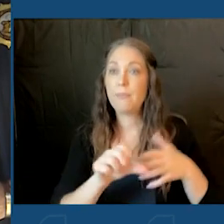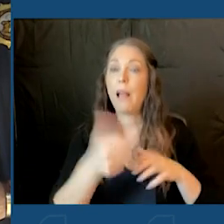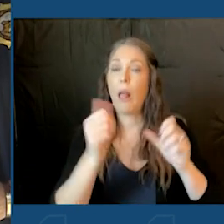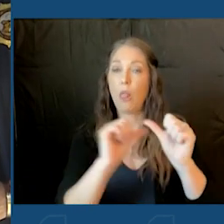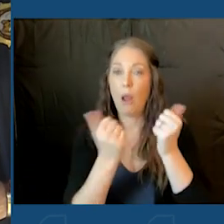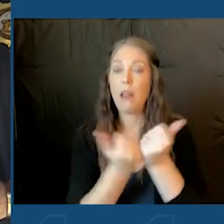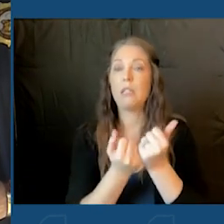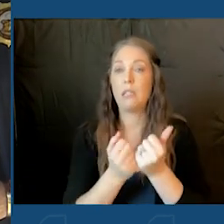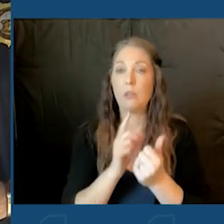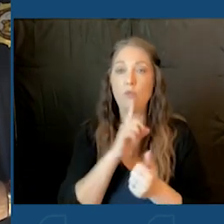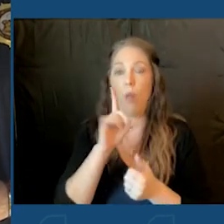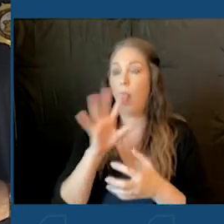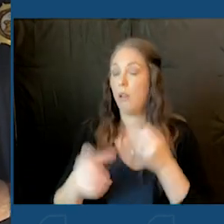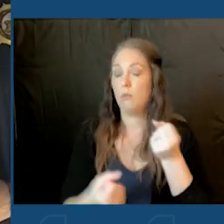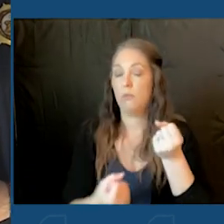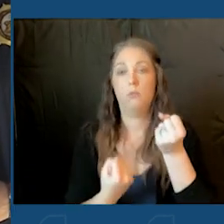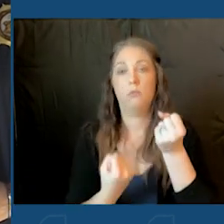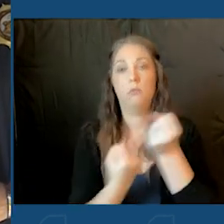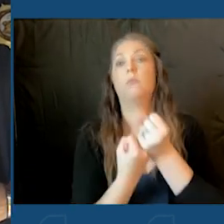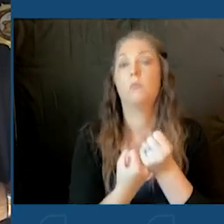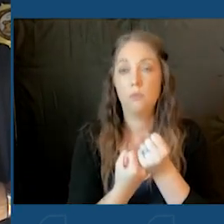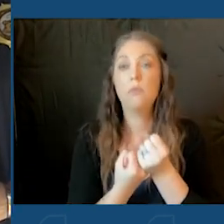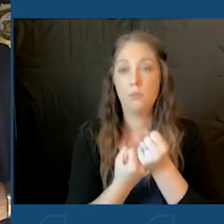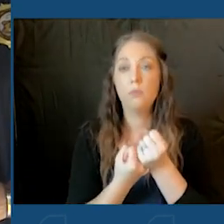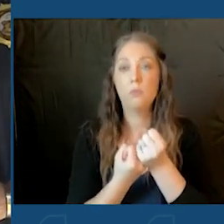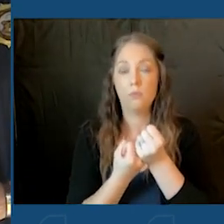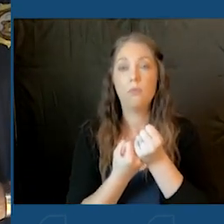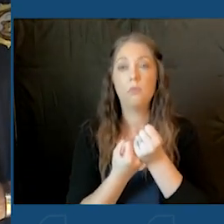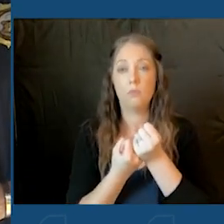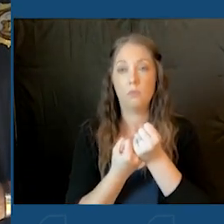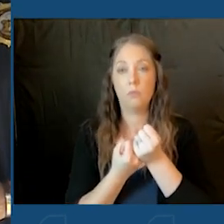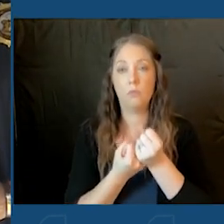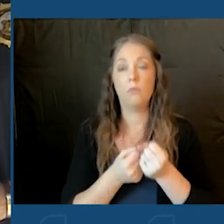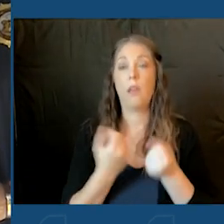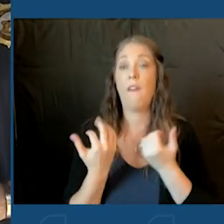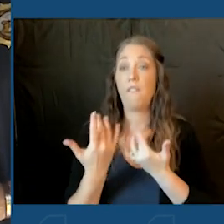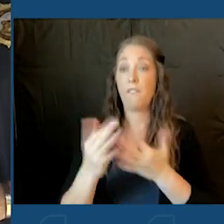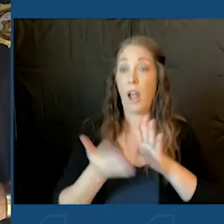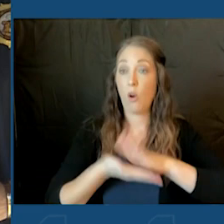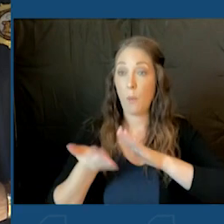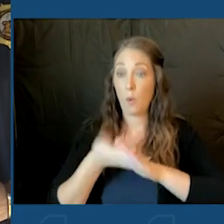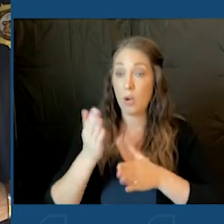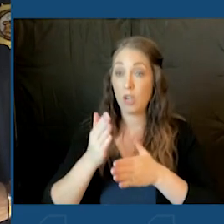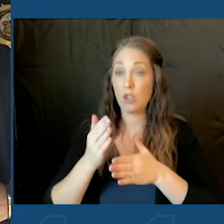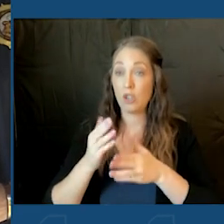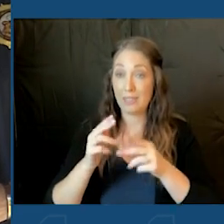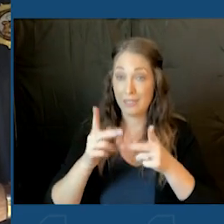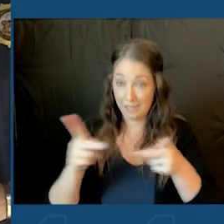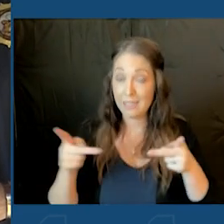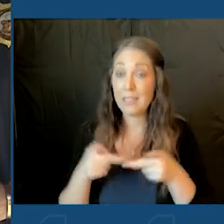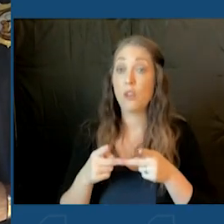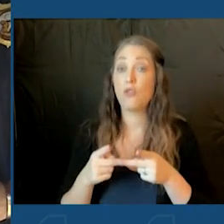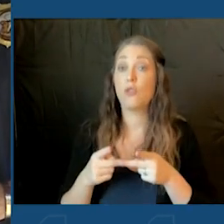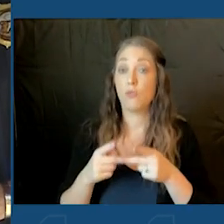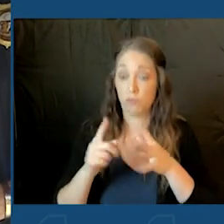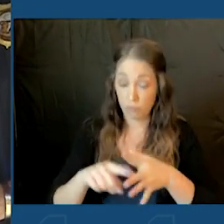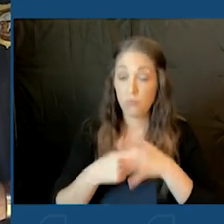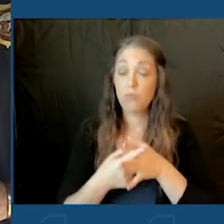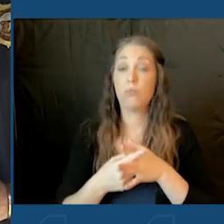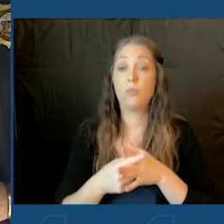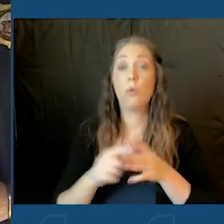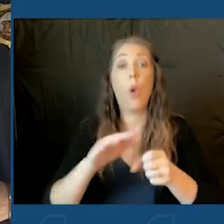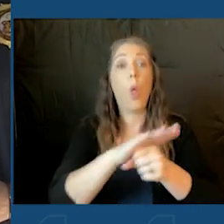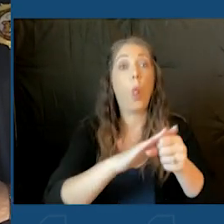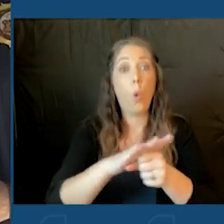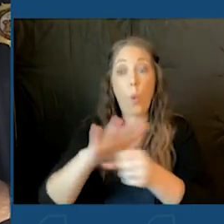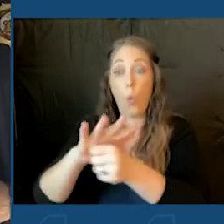stepped up. And we've activated the Fire Operations Center. We have all the local fire companies. God bless you. Thank you